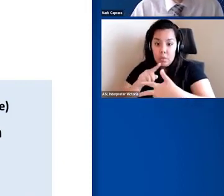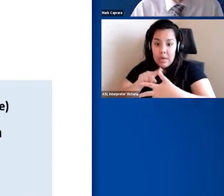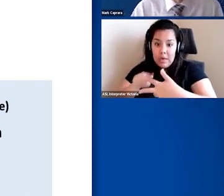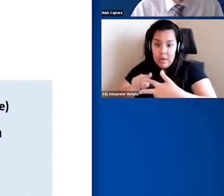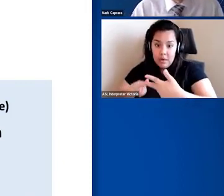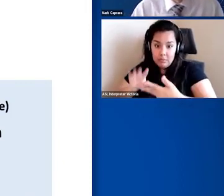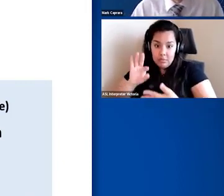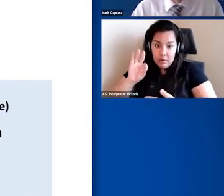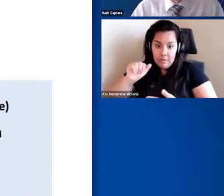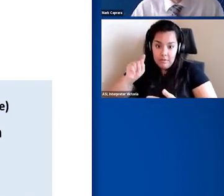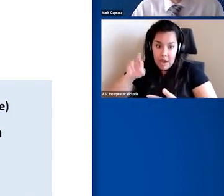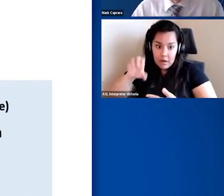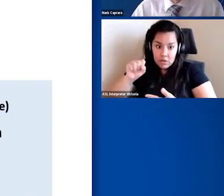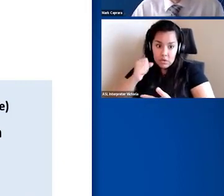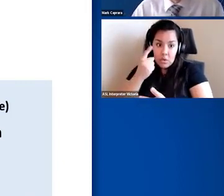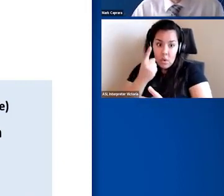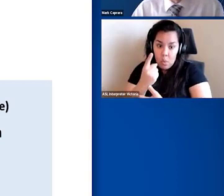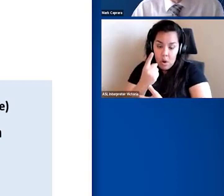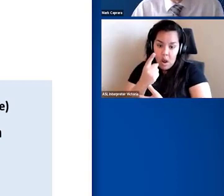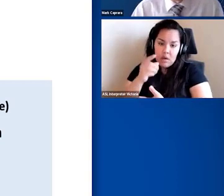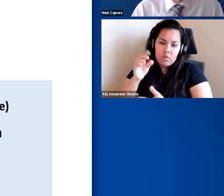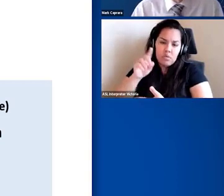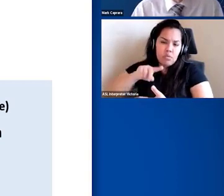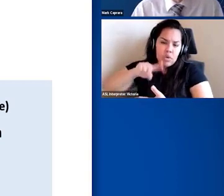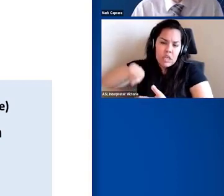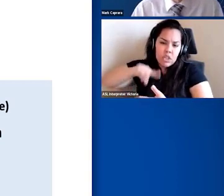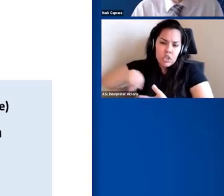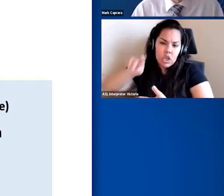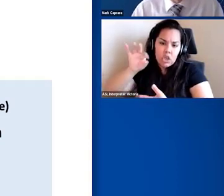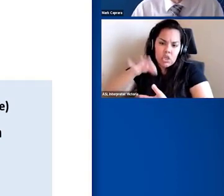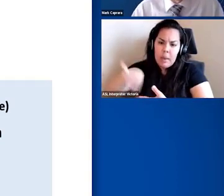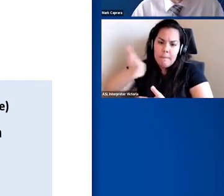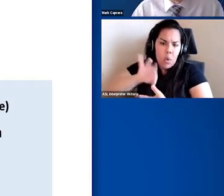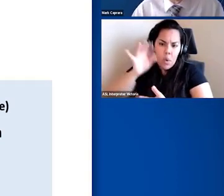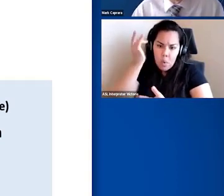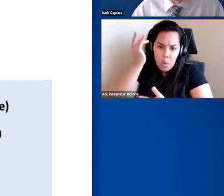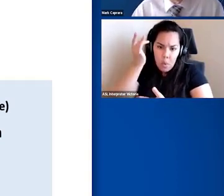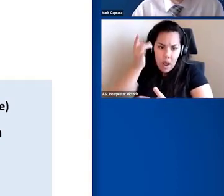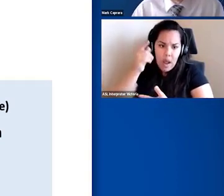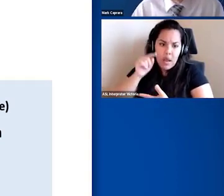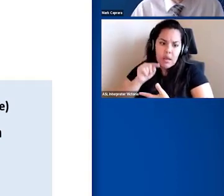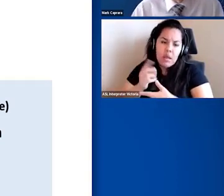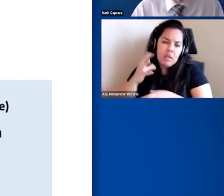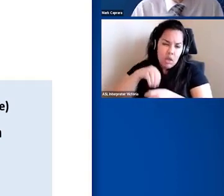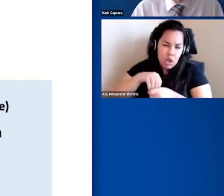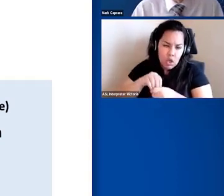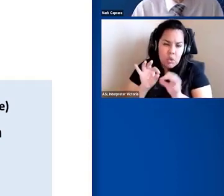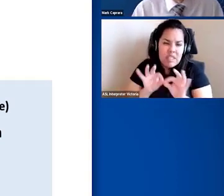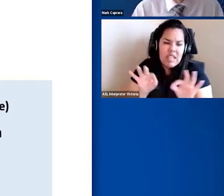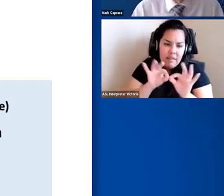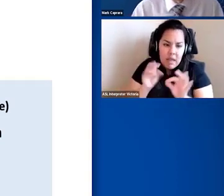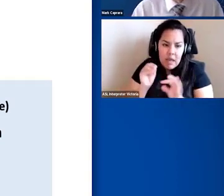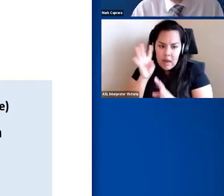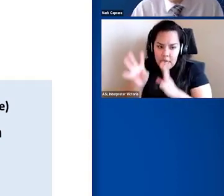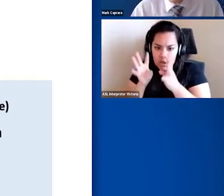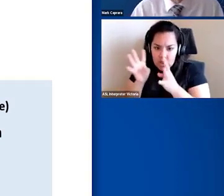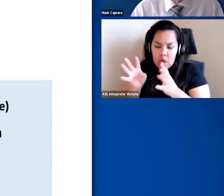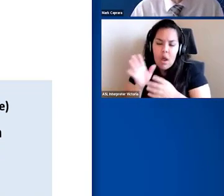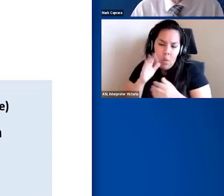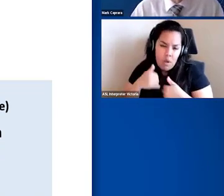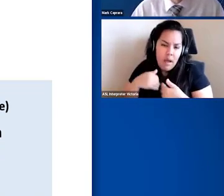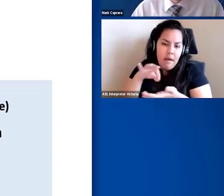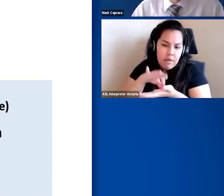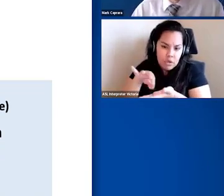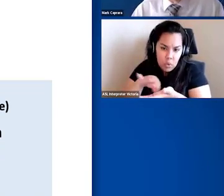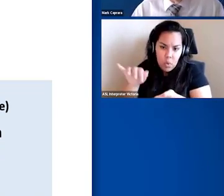before. Factor 1 is the importance of the research. This encompasses significance and innovation. This will receive a